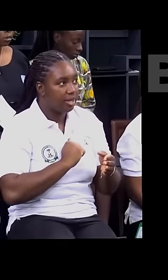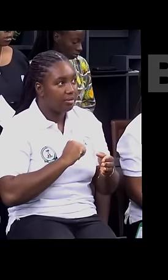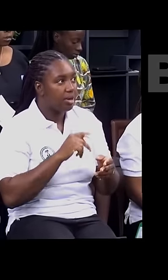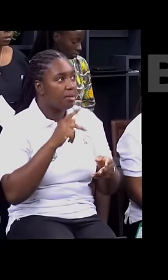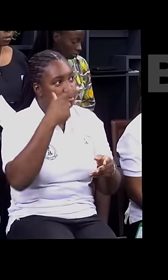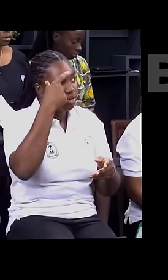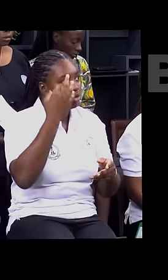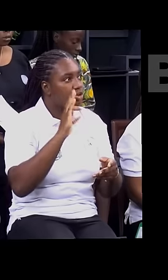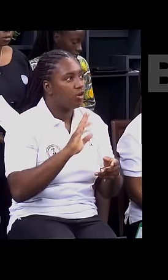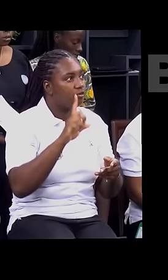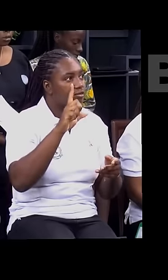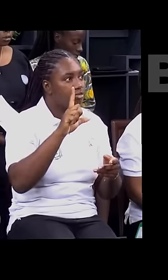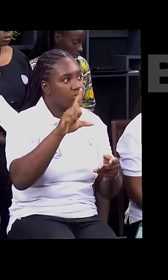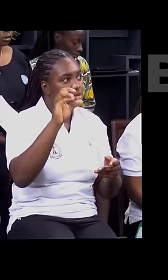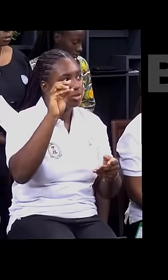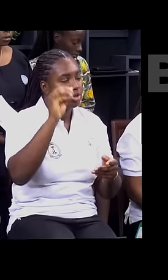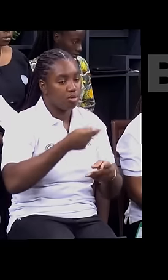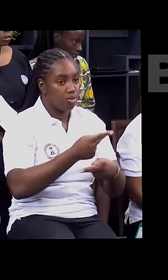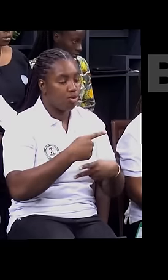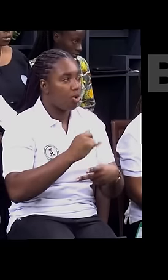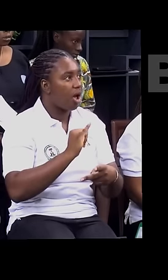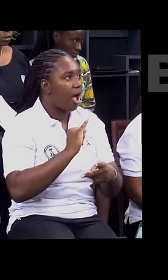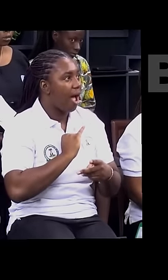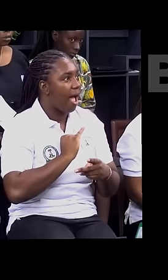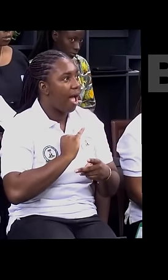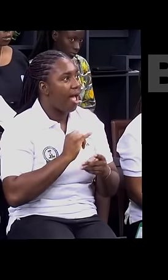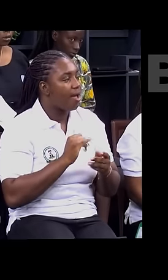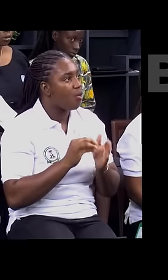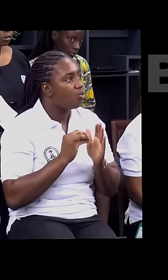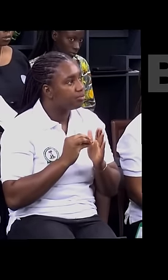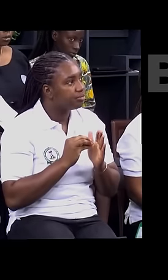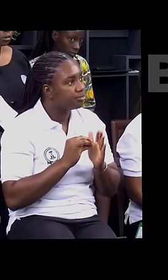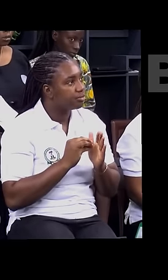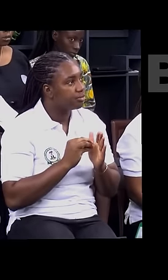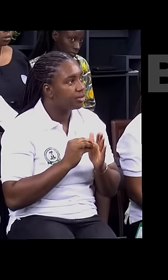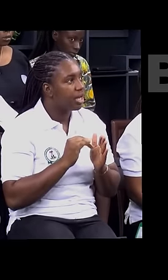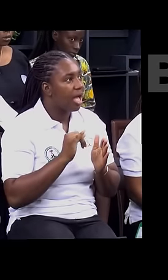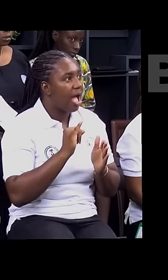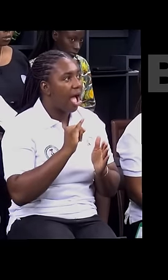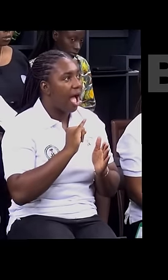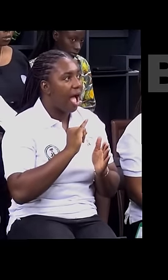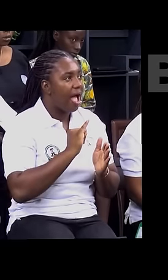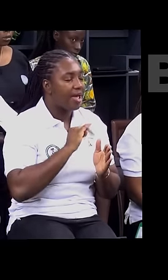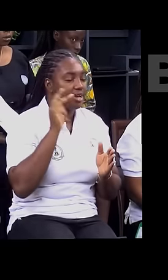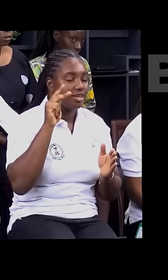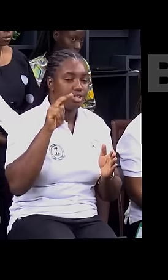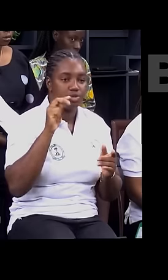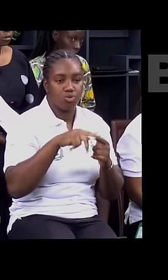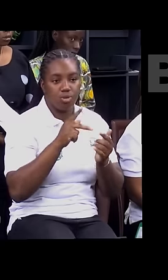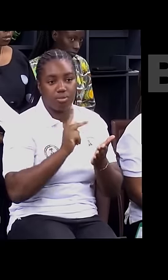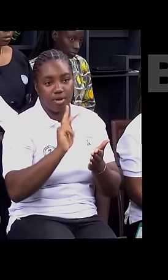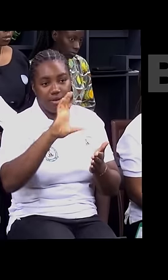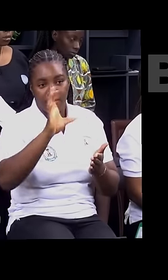such desperation, they will not understand why I think of it. I am defaulting over a sum of 500,000 naira and